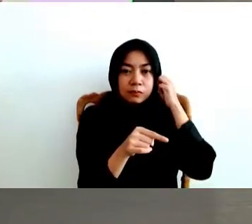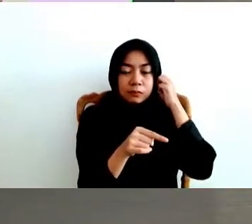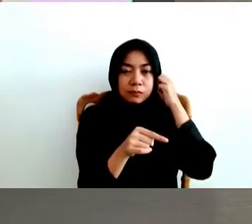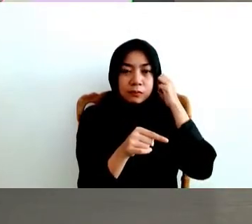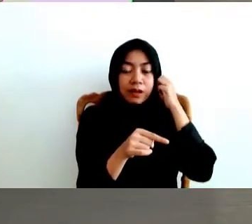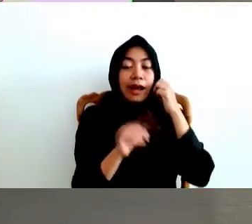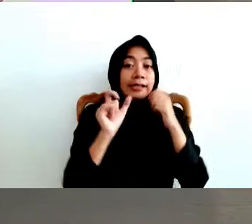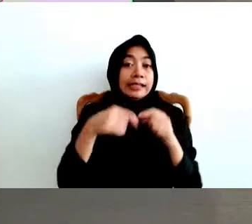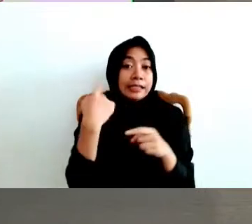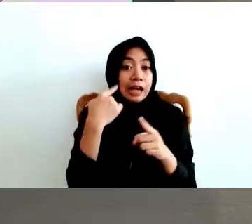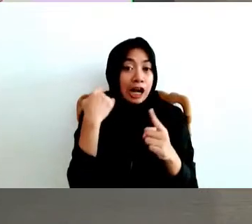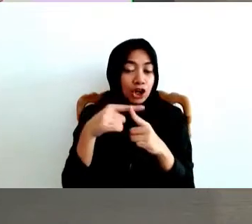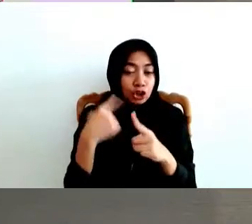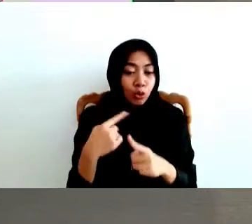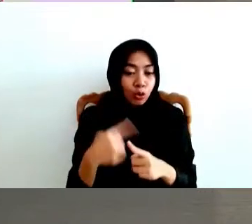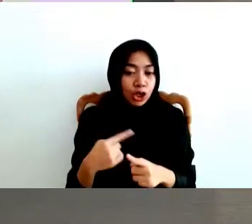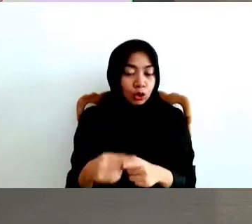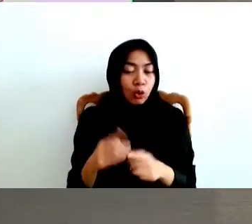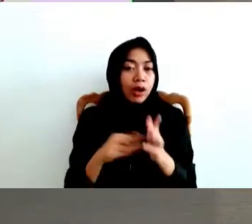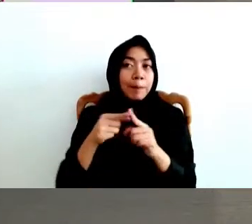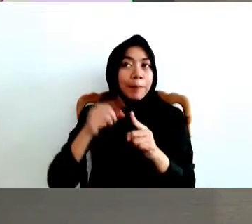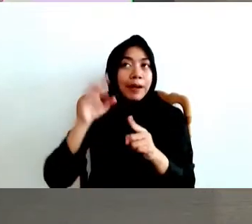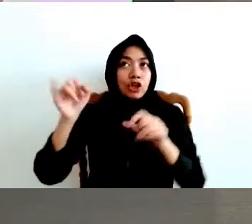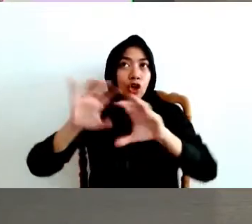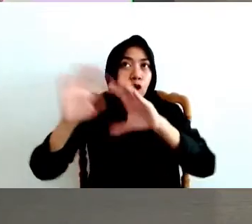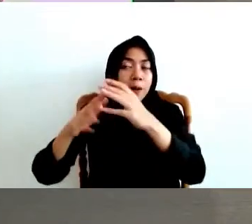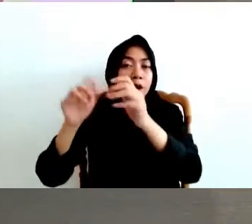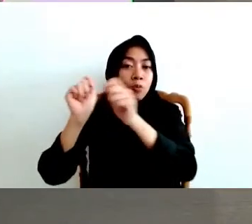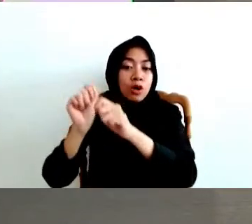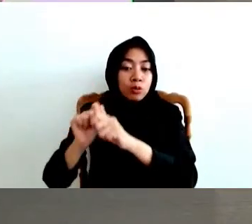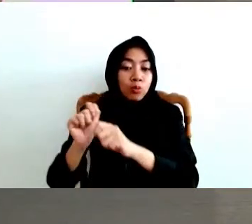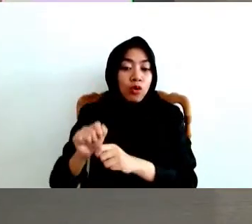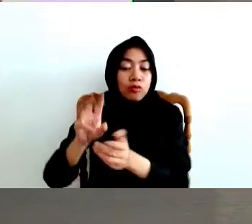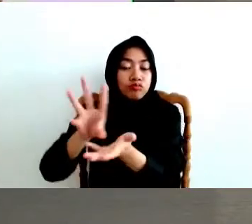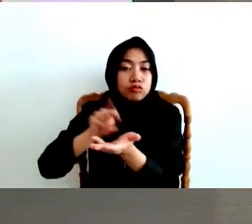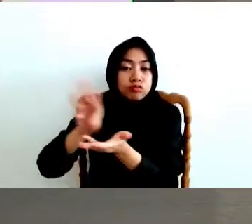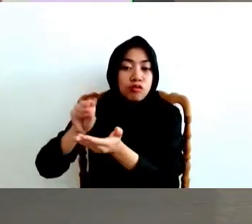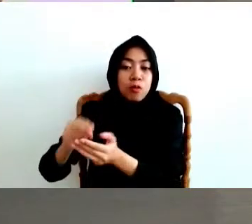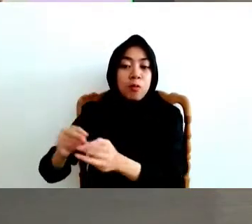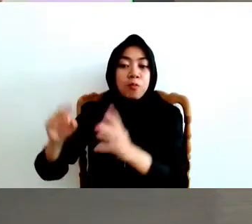policymakers, I think, in identifying the source of the